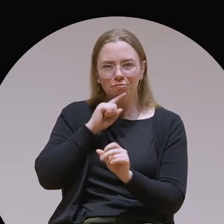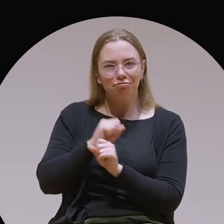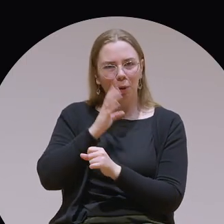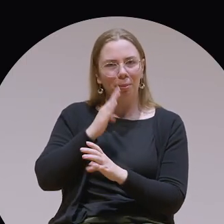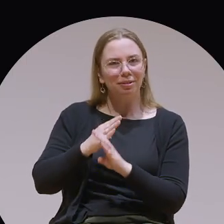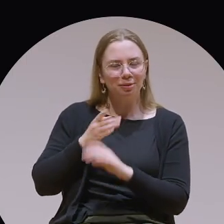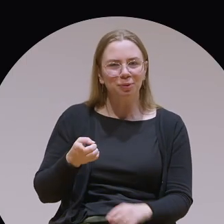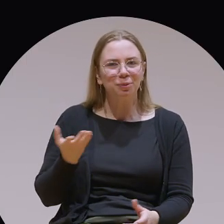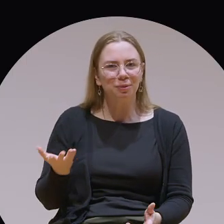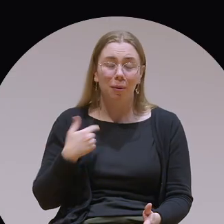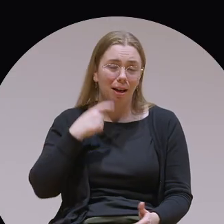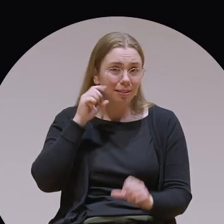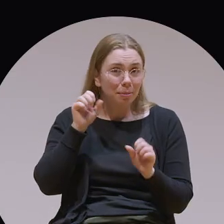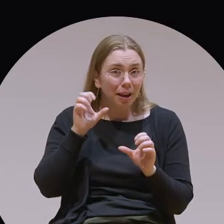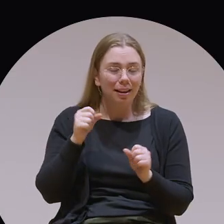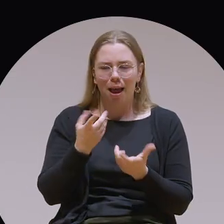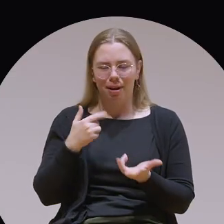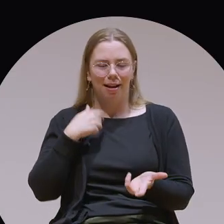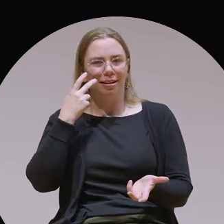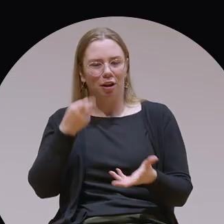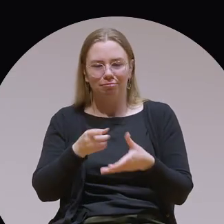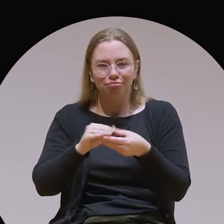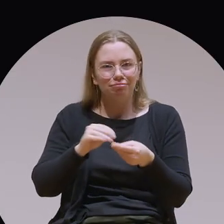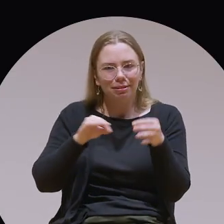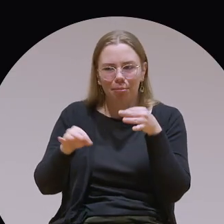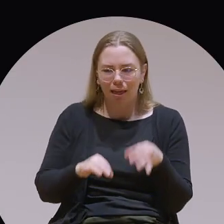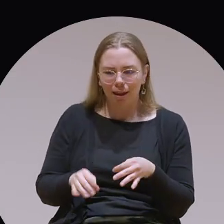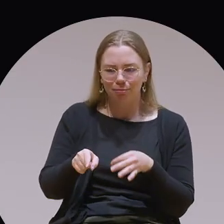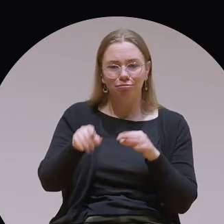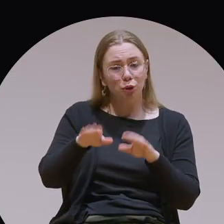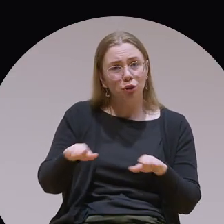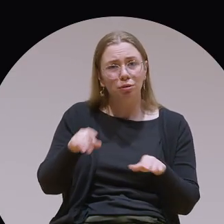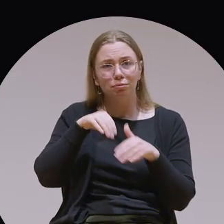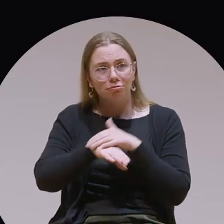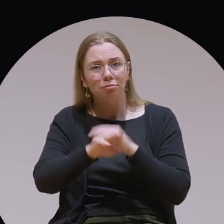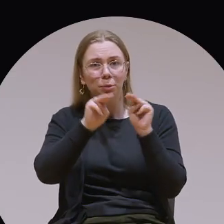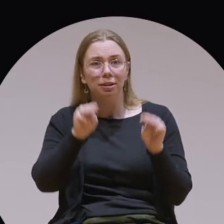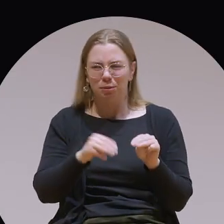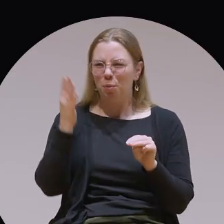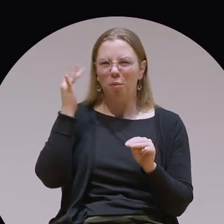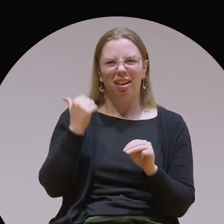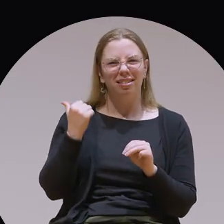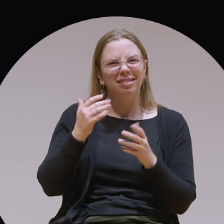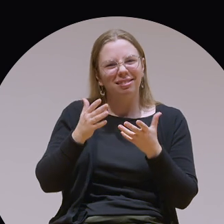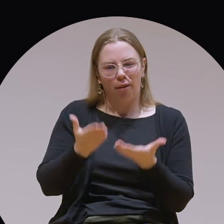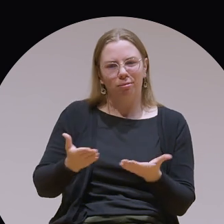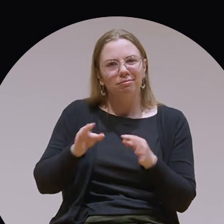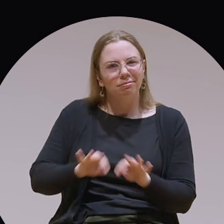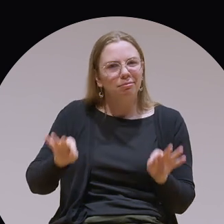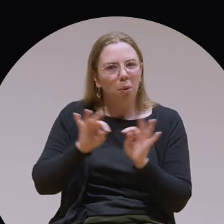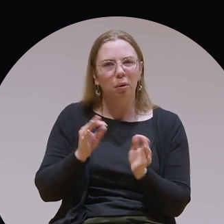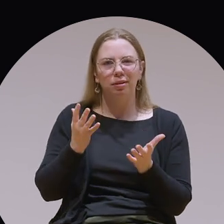didactics, telling children, telling visitors to the museum why they should look at this object, for me, that's the answer. This is not just a